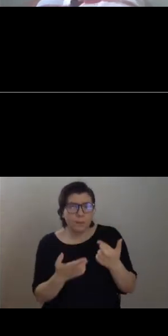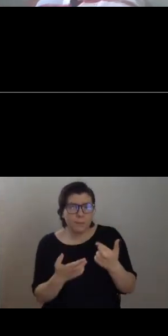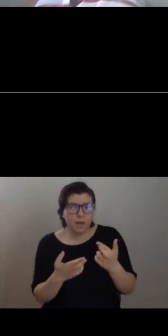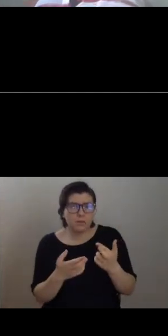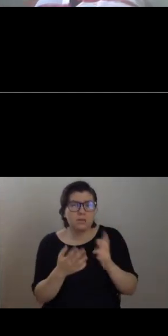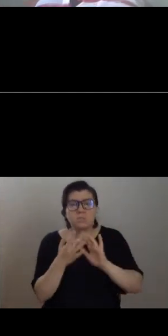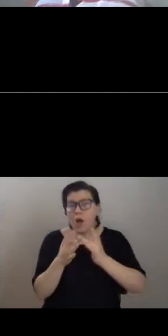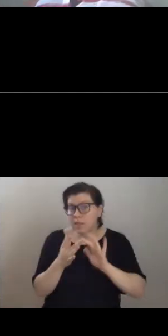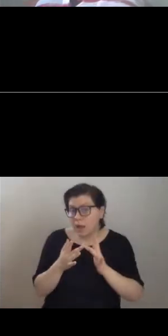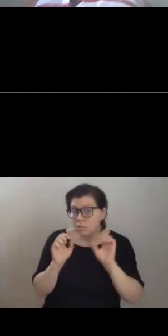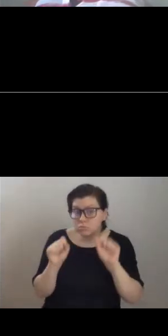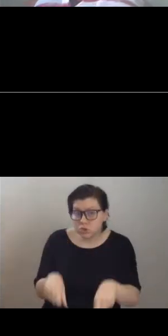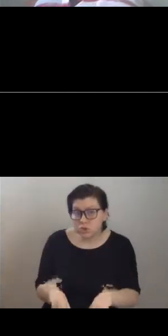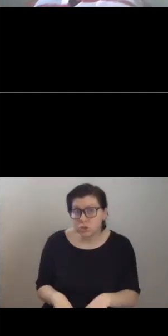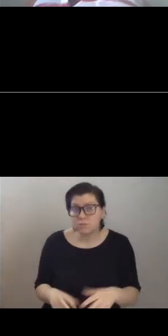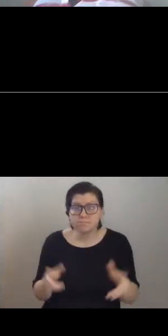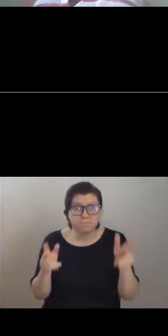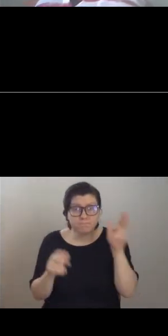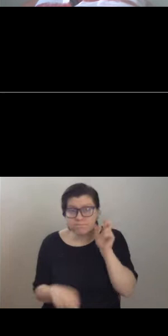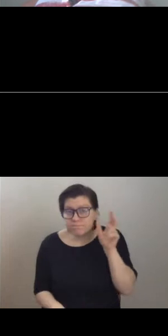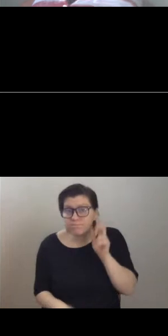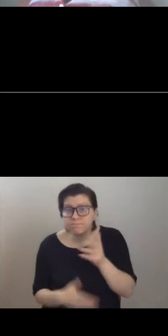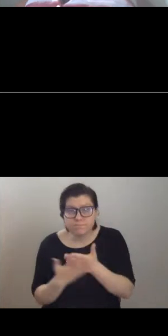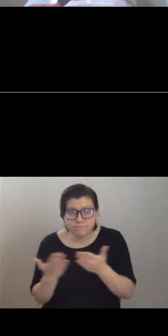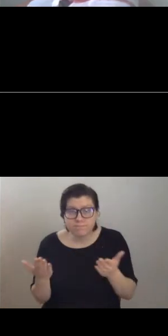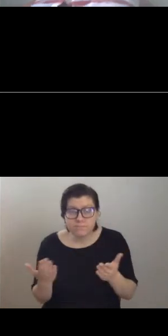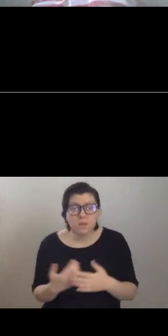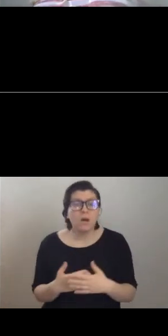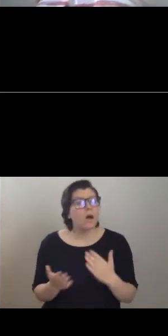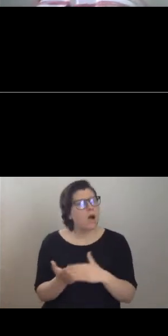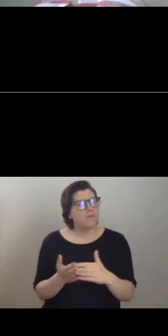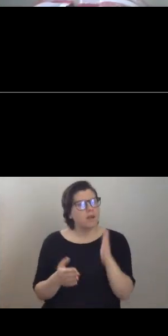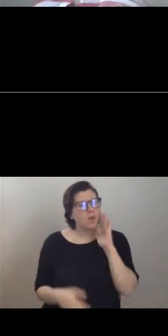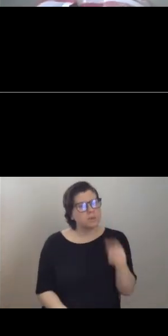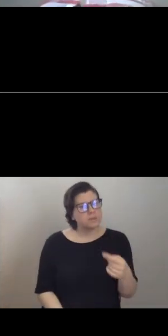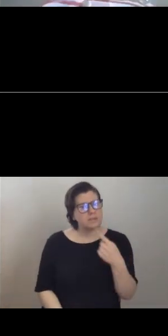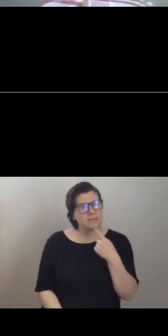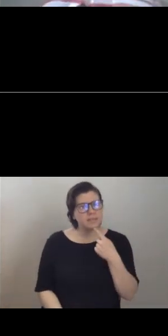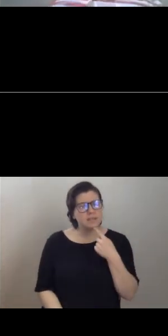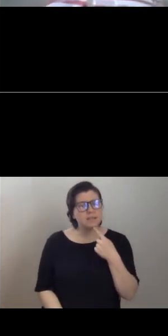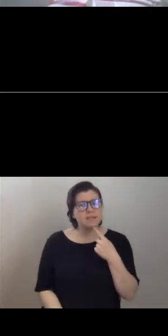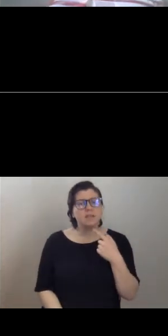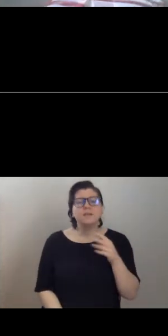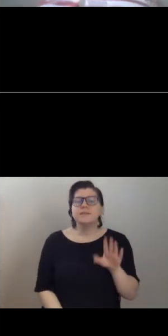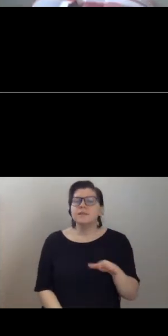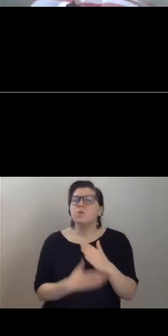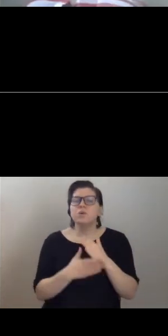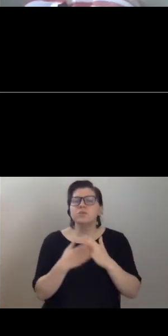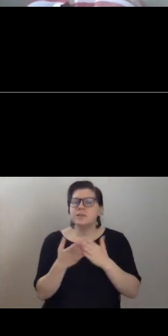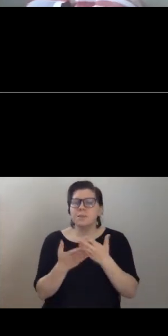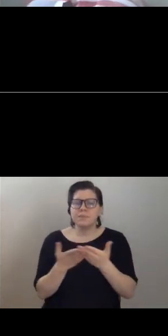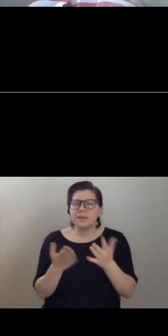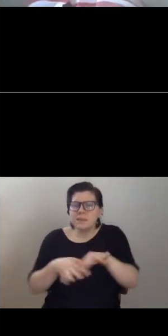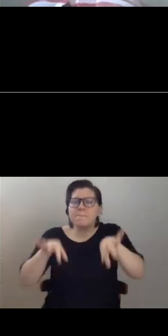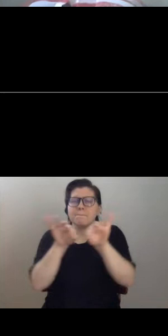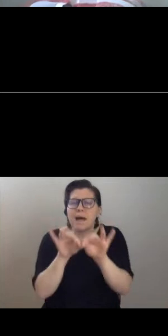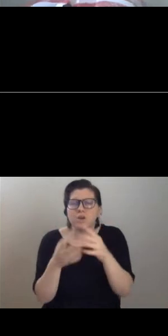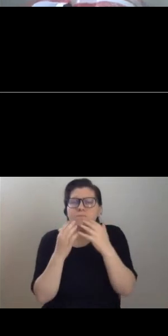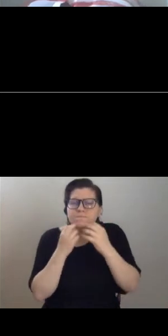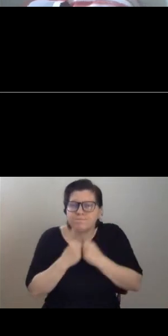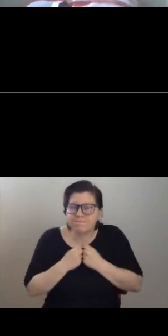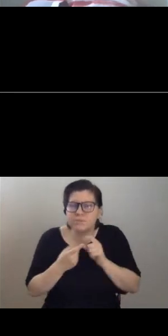online and listen to things. And often I say to people, what are some of the things that really matter to you?